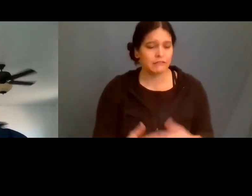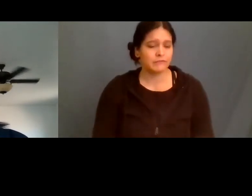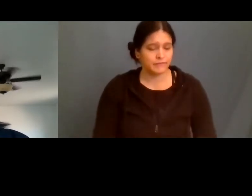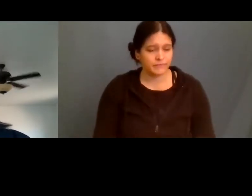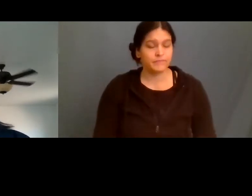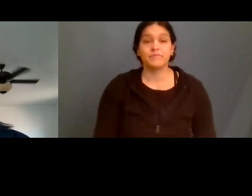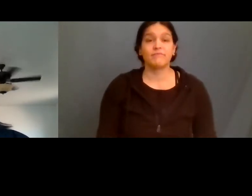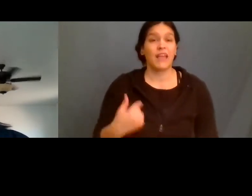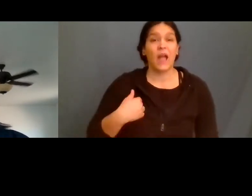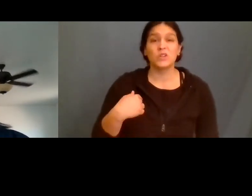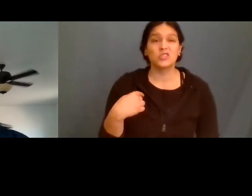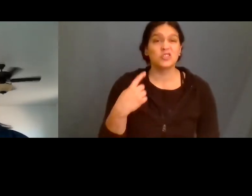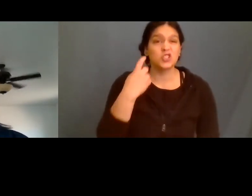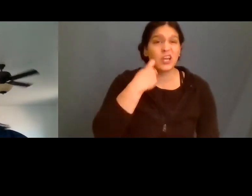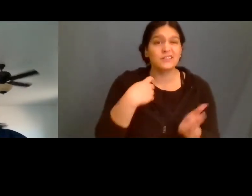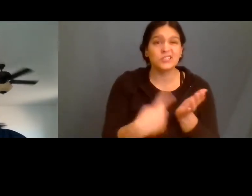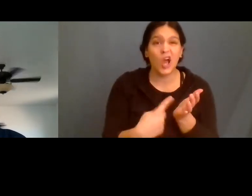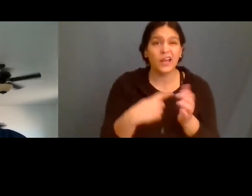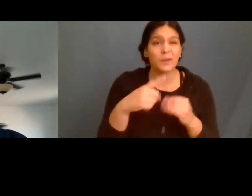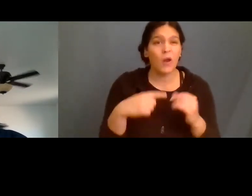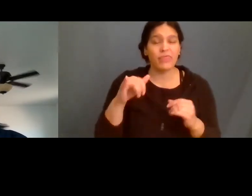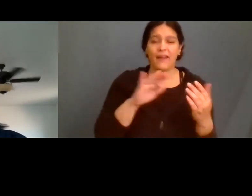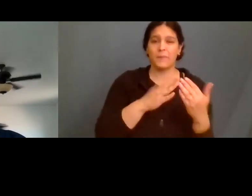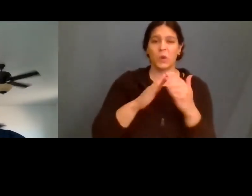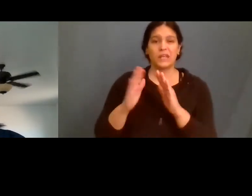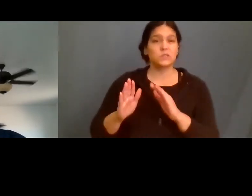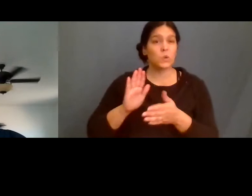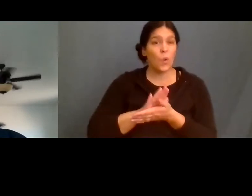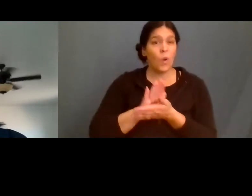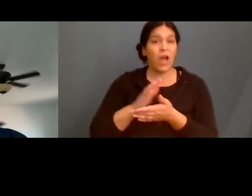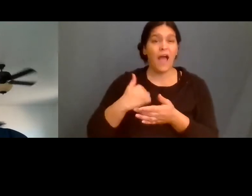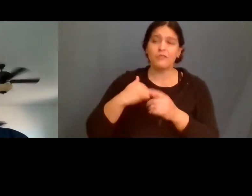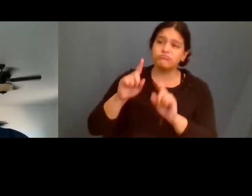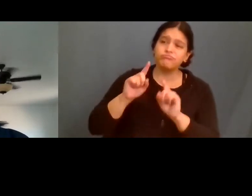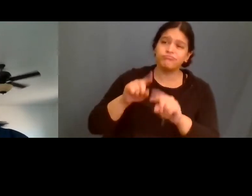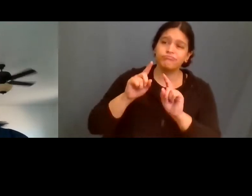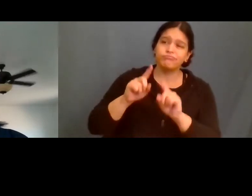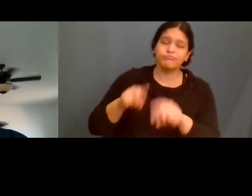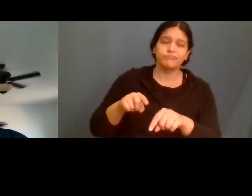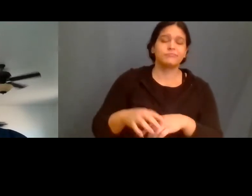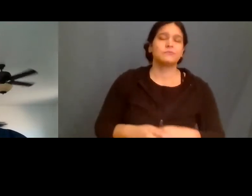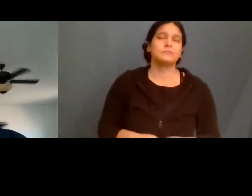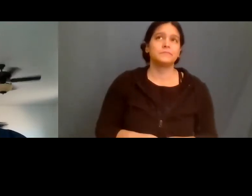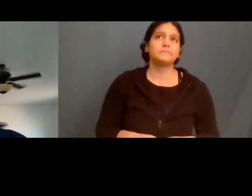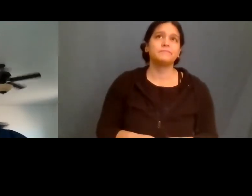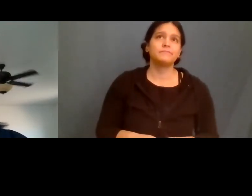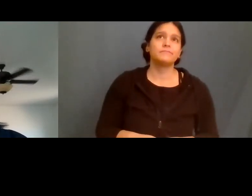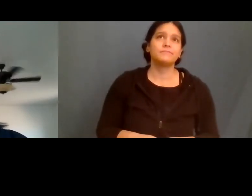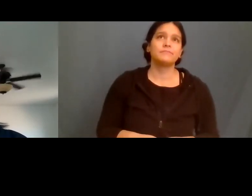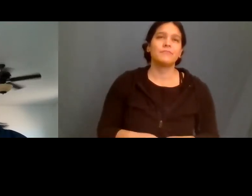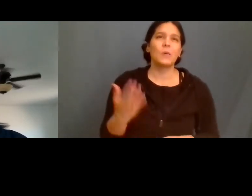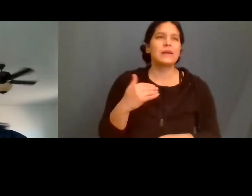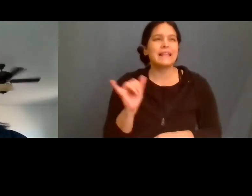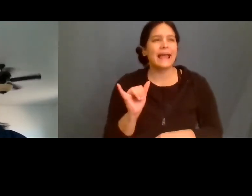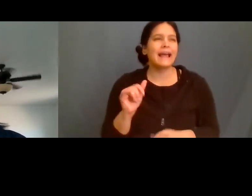I was just talking about the community school that I had attended. It was just like Little House